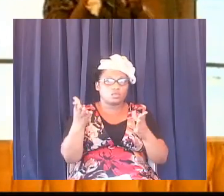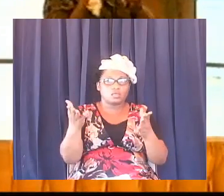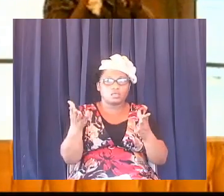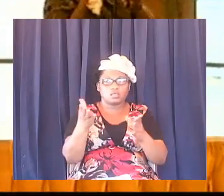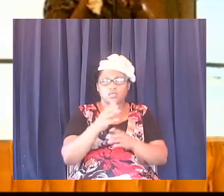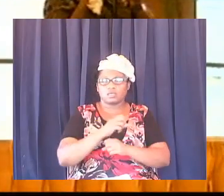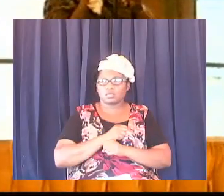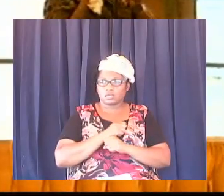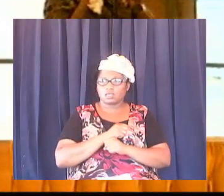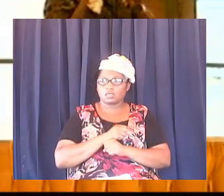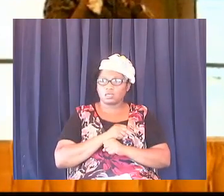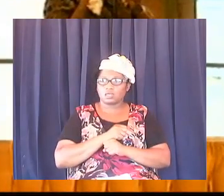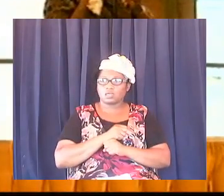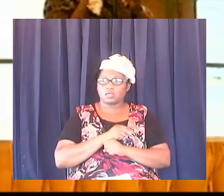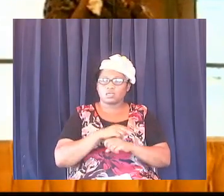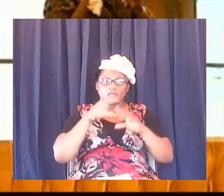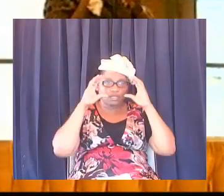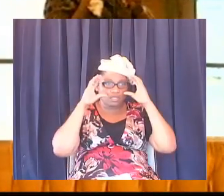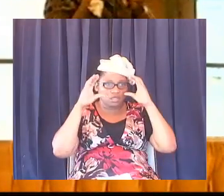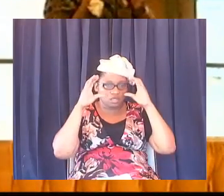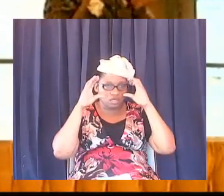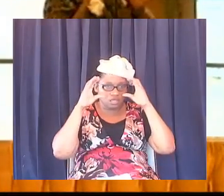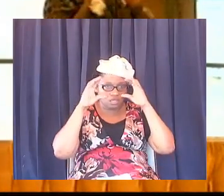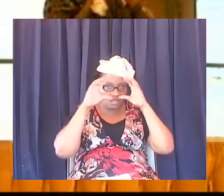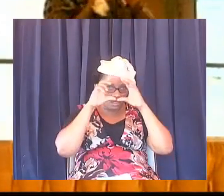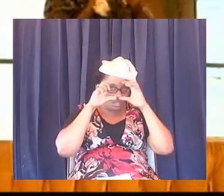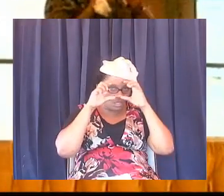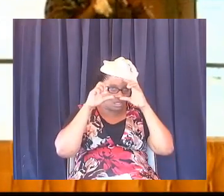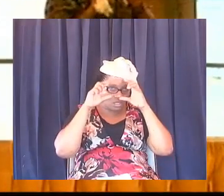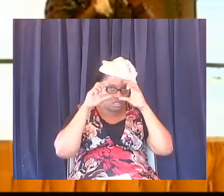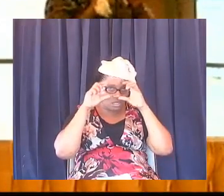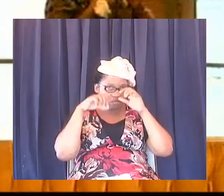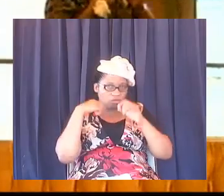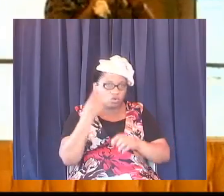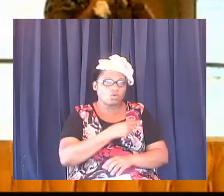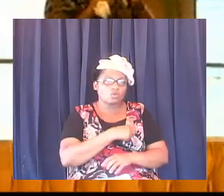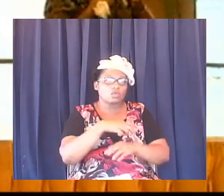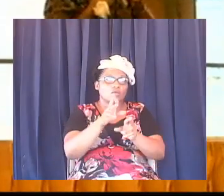offering, and we got the cameras years ago.